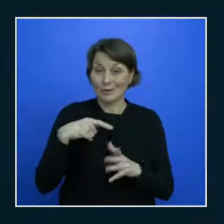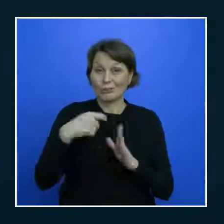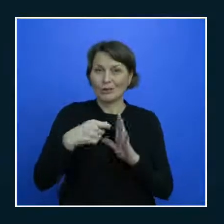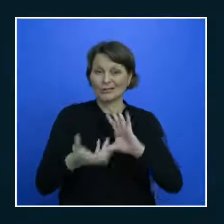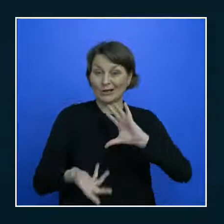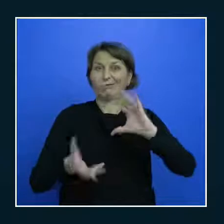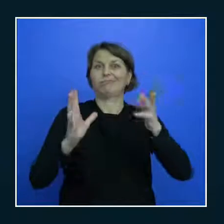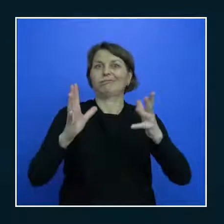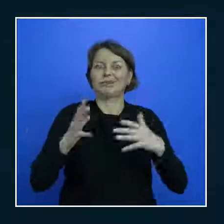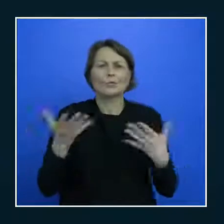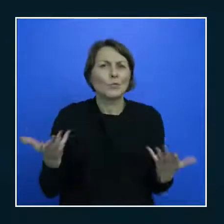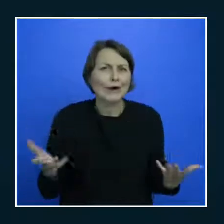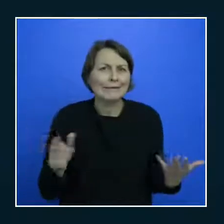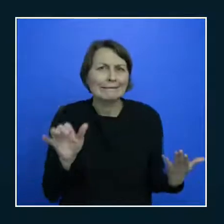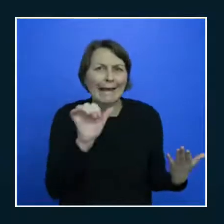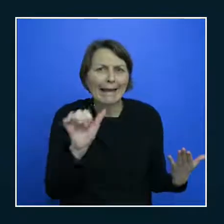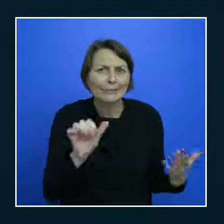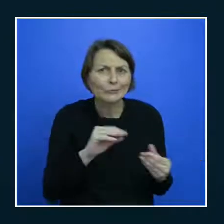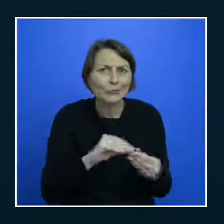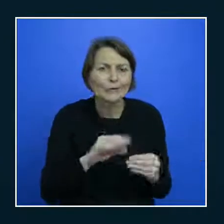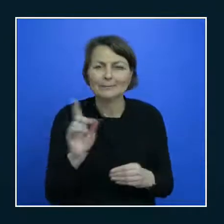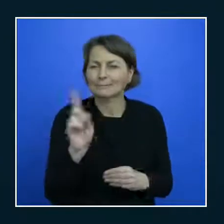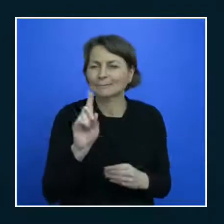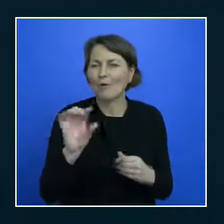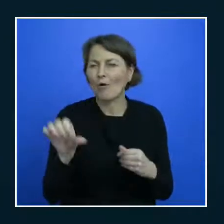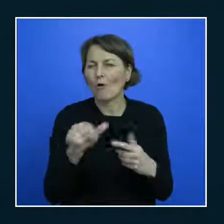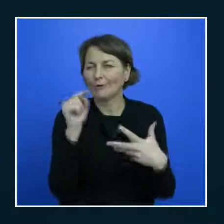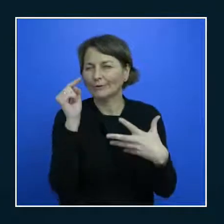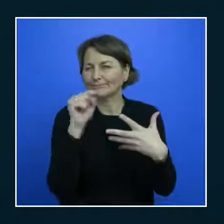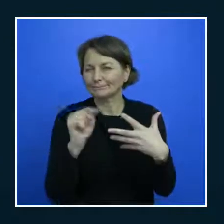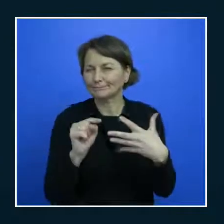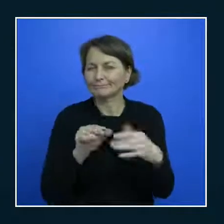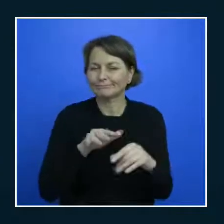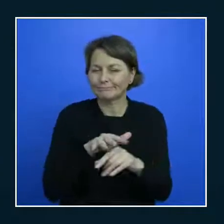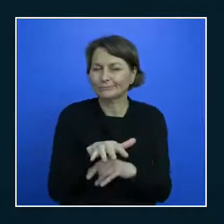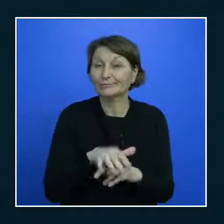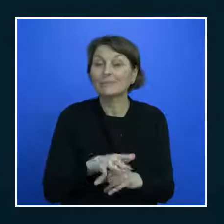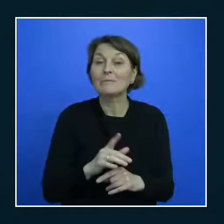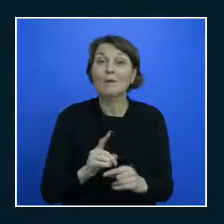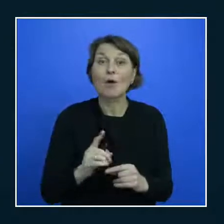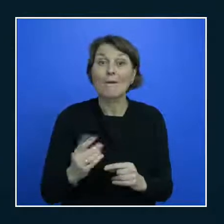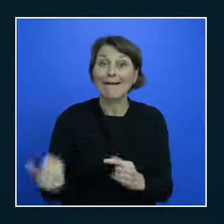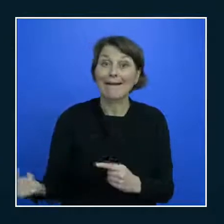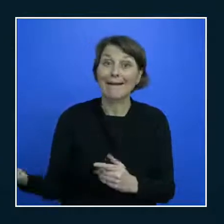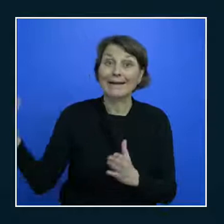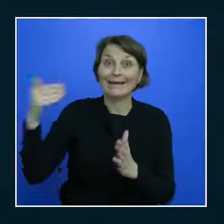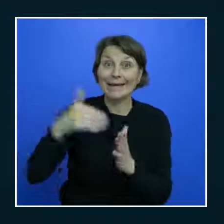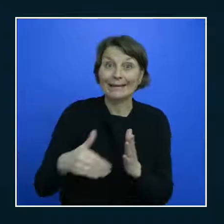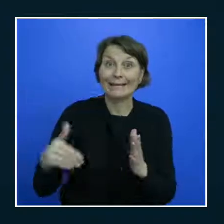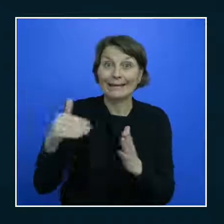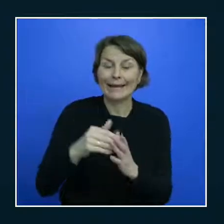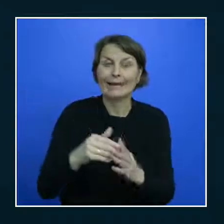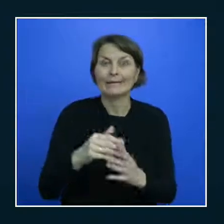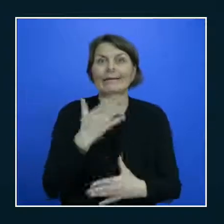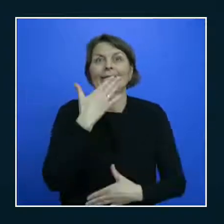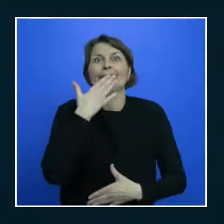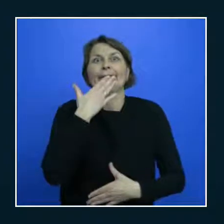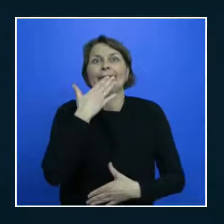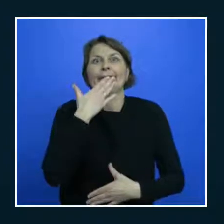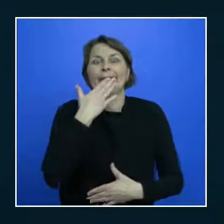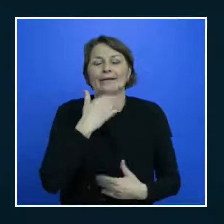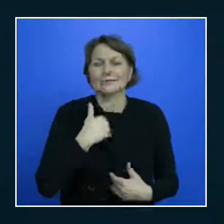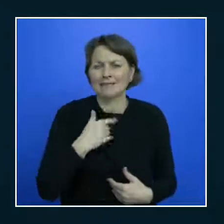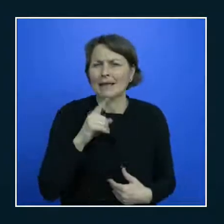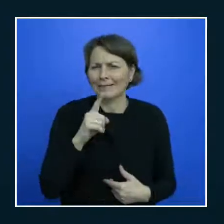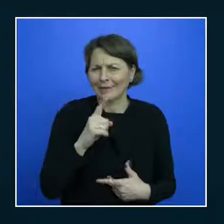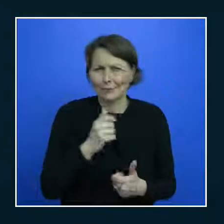but of other factors. And never make the same mistakes. So that will be, I think, useful for us